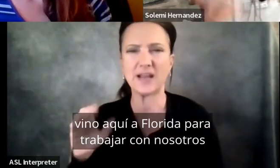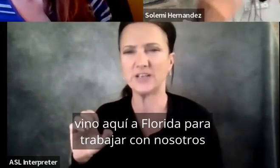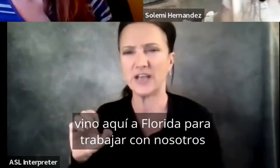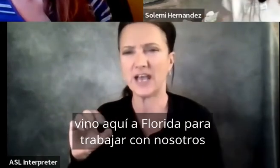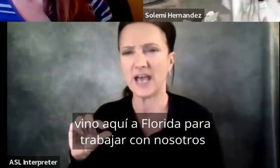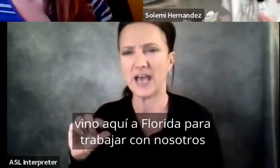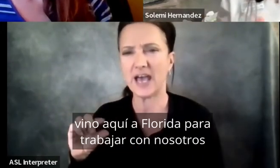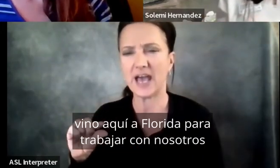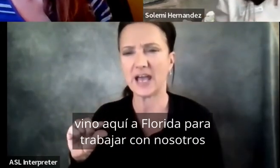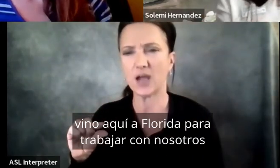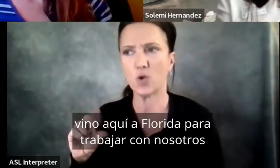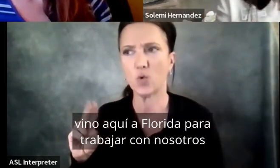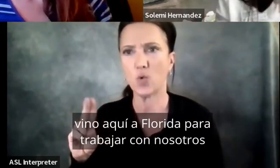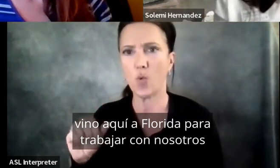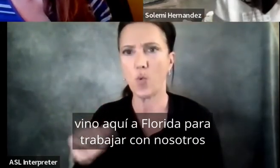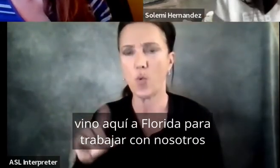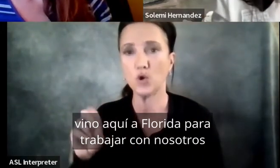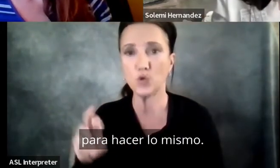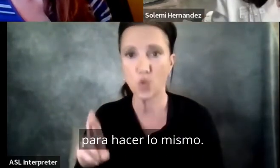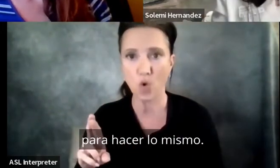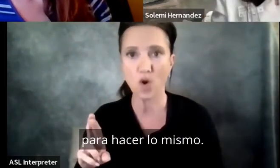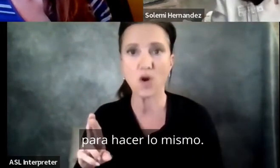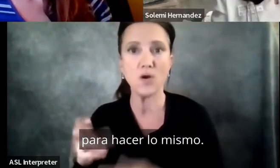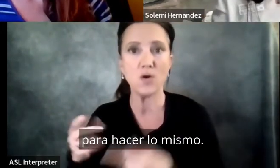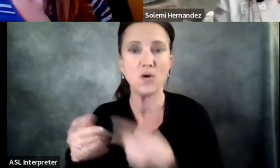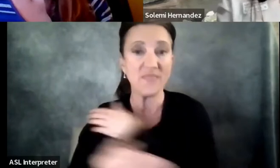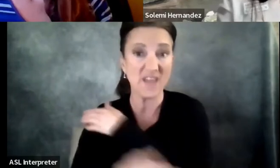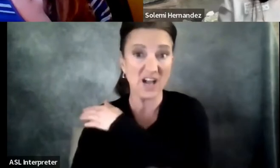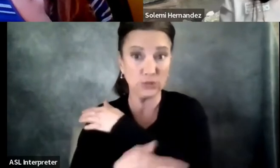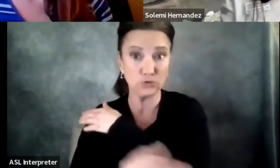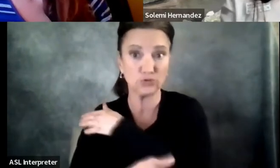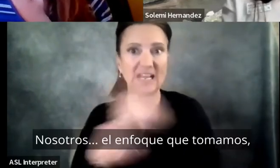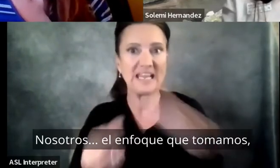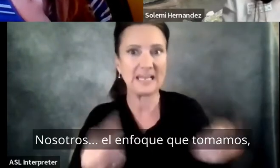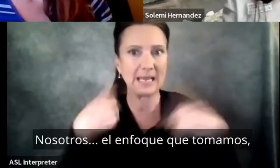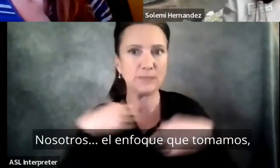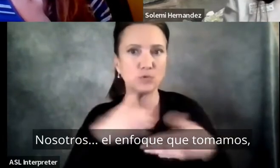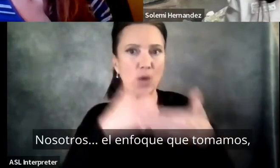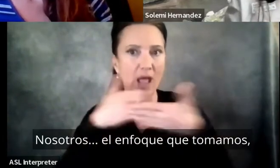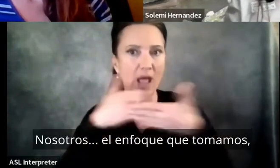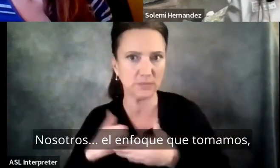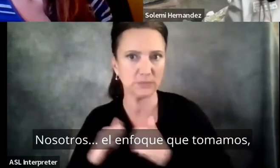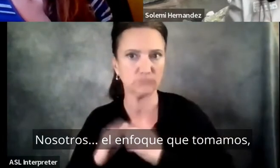that, he came down here to Florida to work with us to do the same.